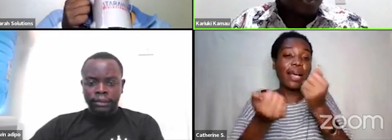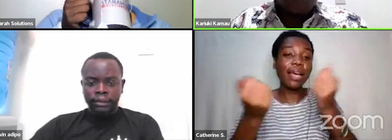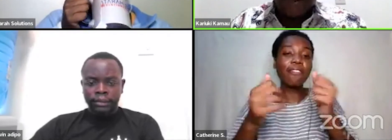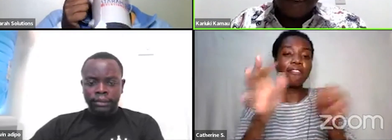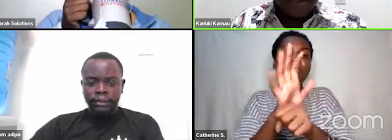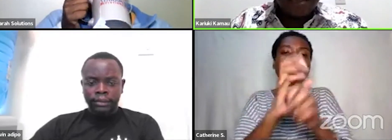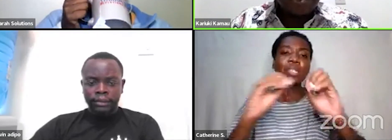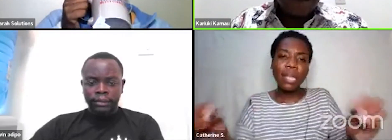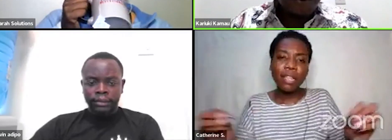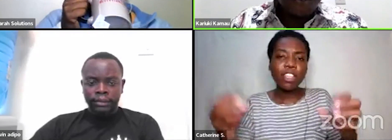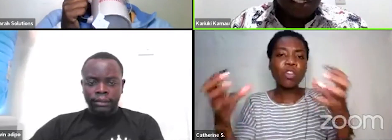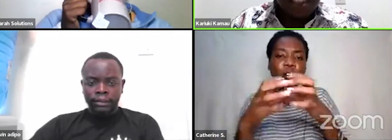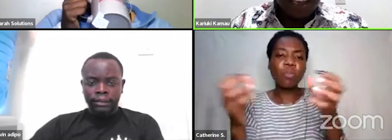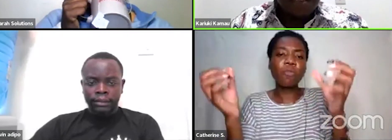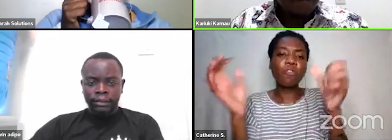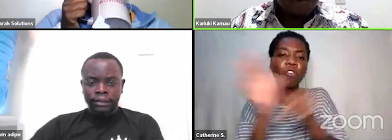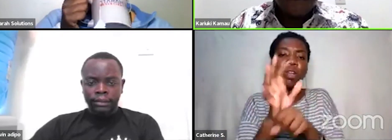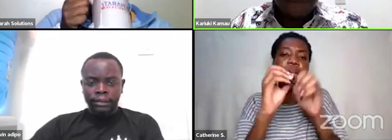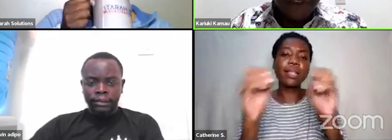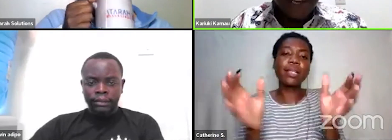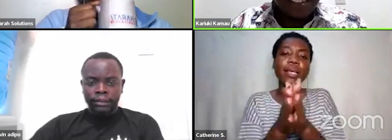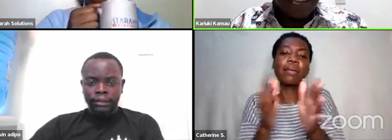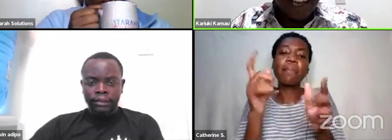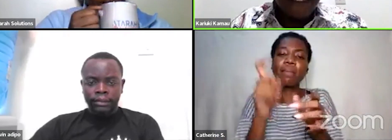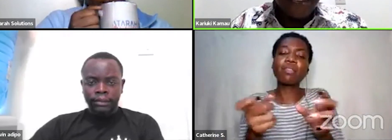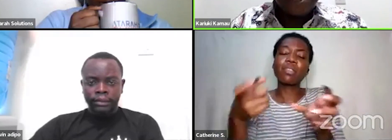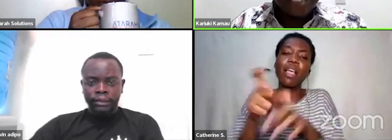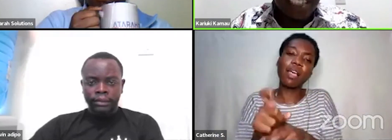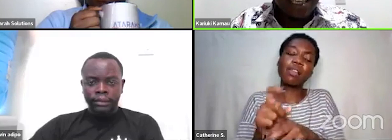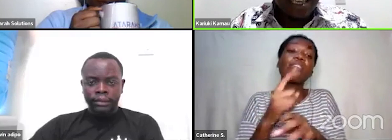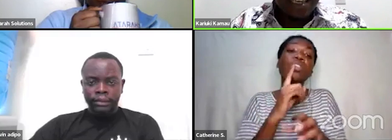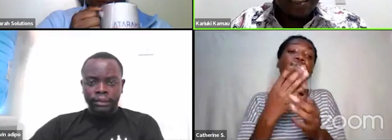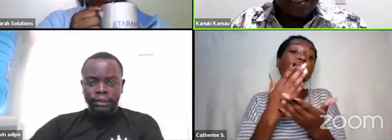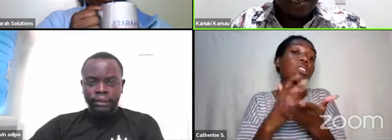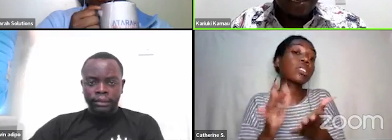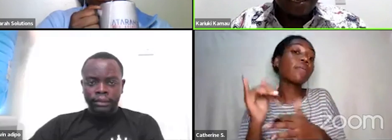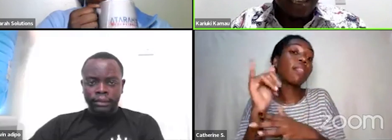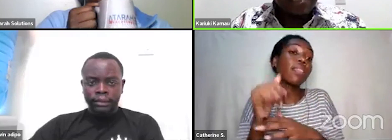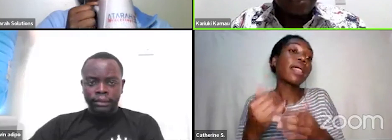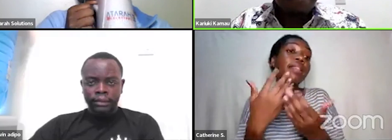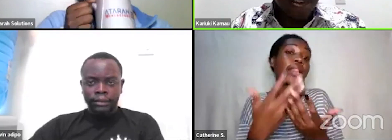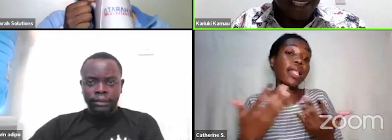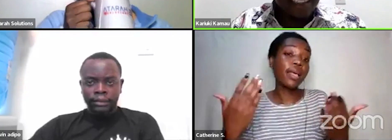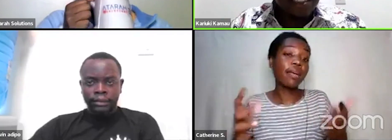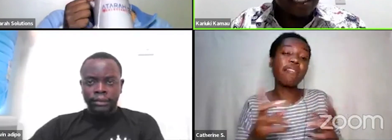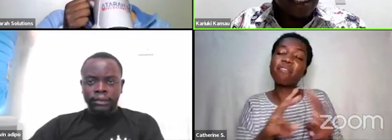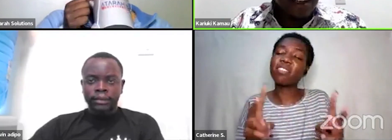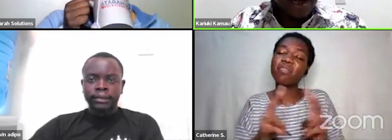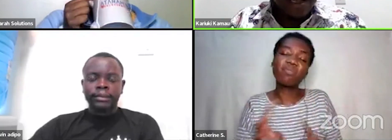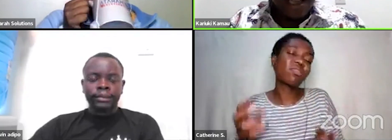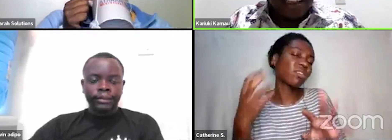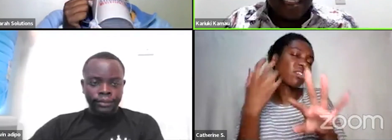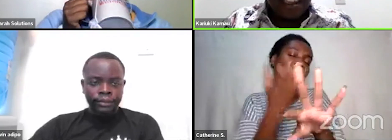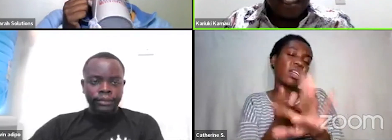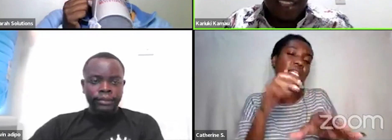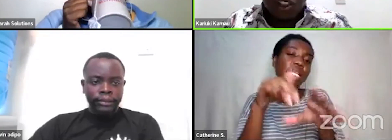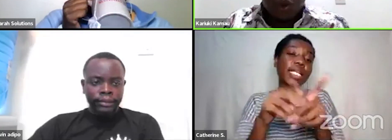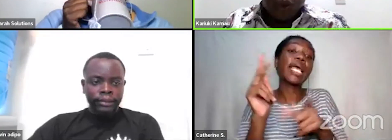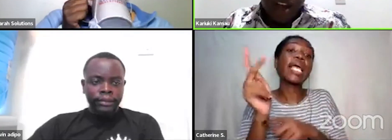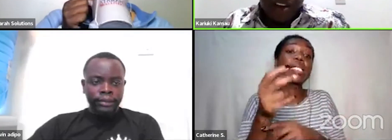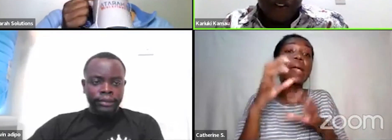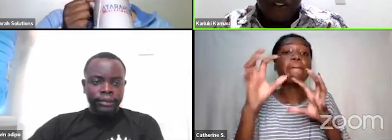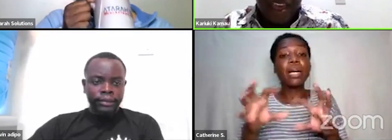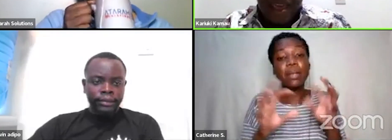up. So I realized some of the products are very tricky in the Kenyan market. I think